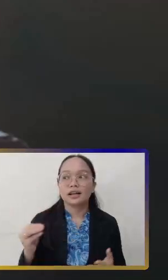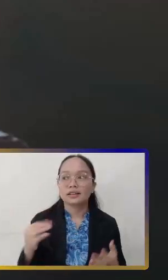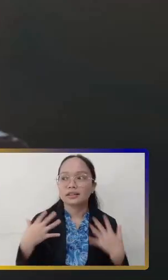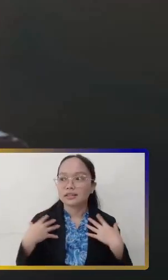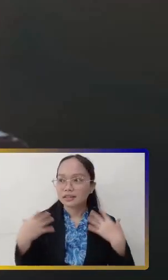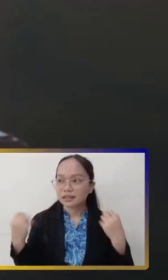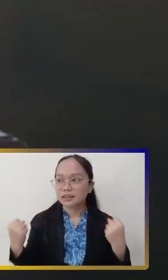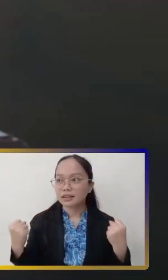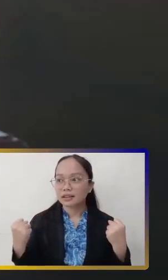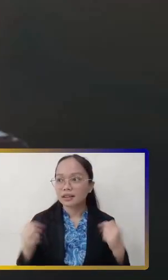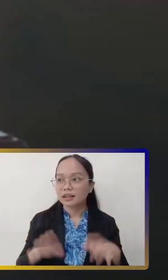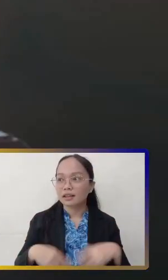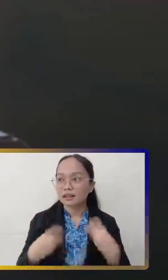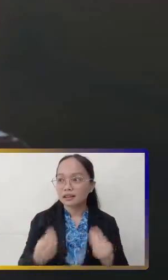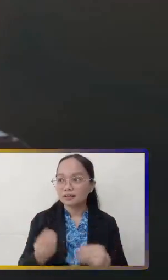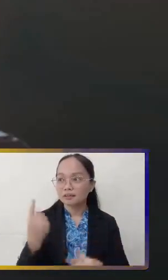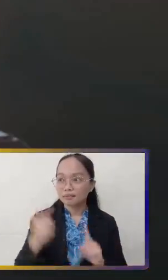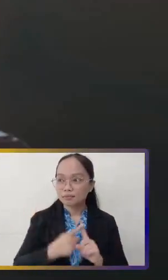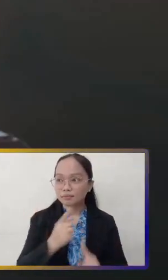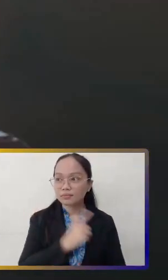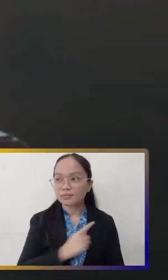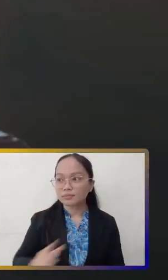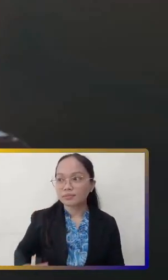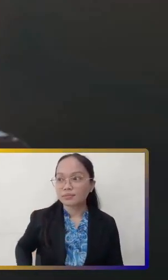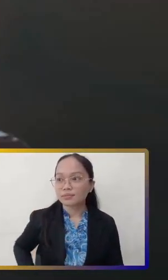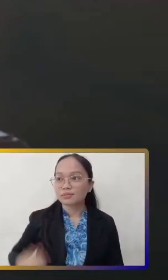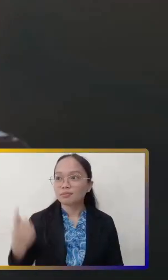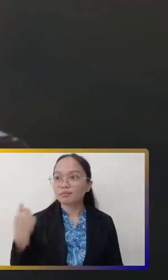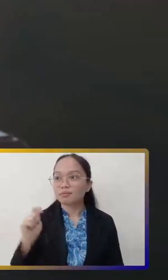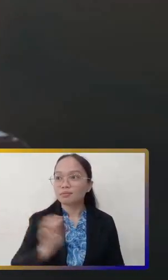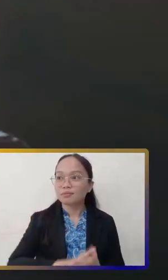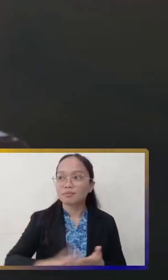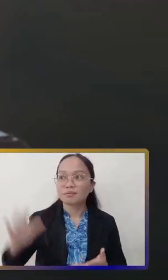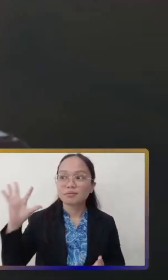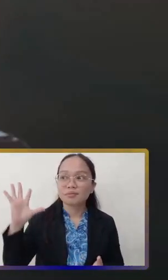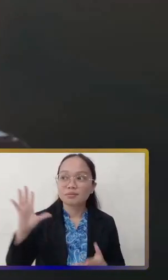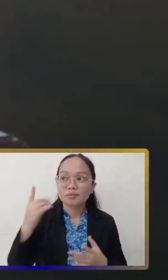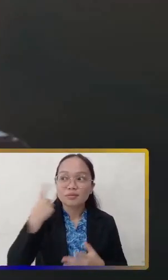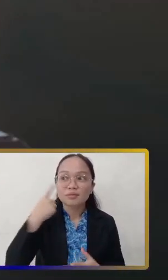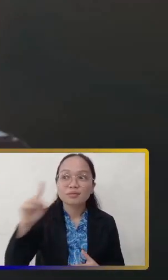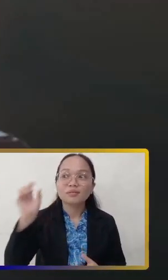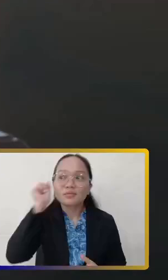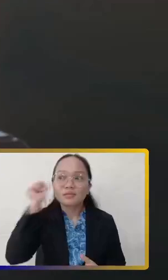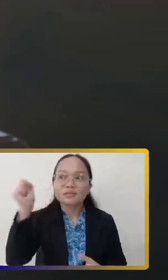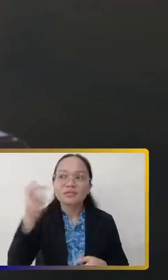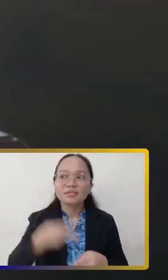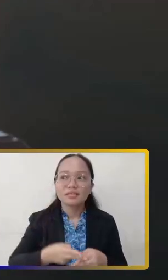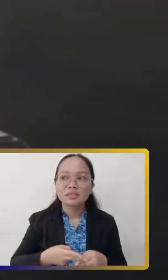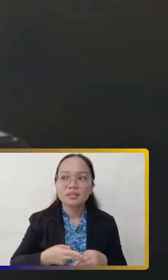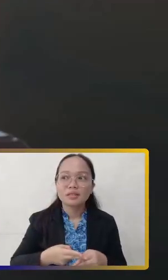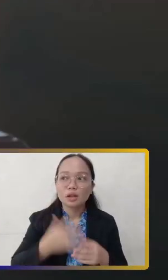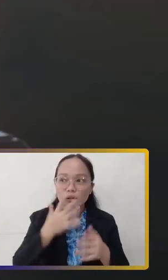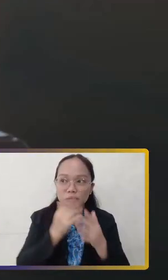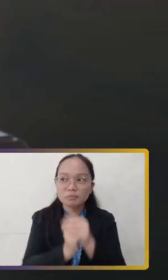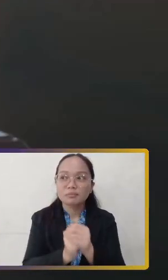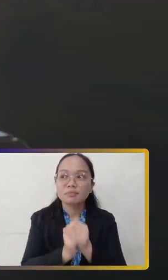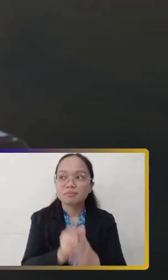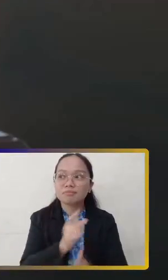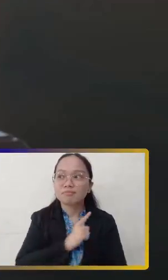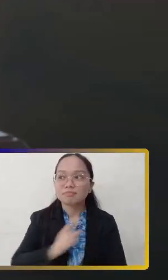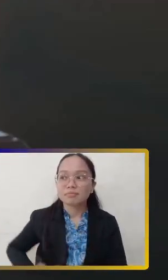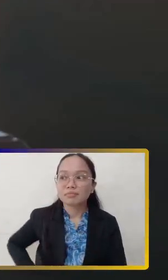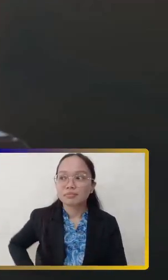strength. Give unto the Lord the glory due unto his name. Worship the